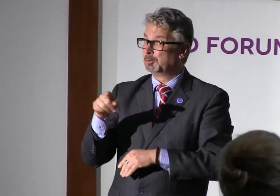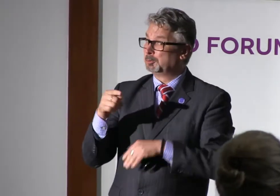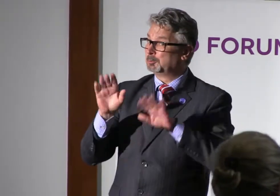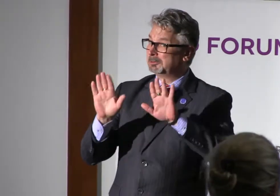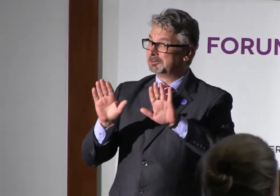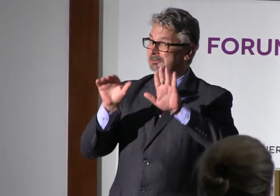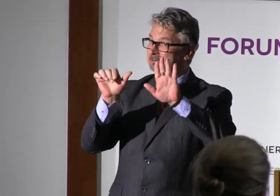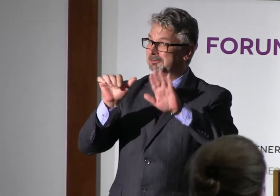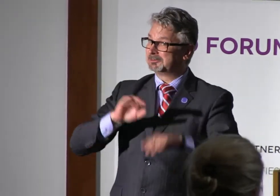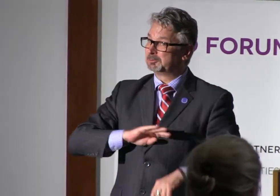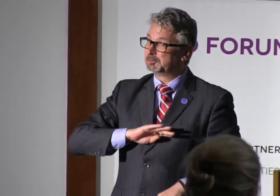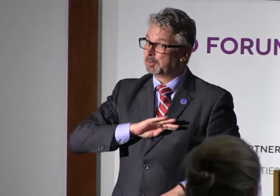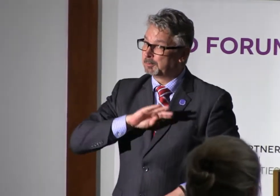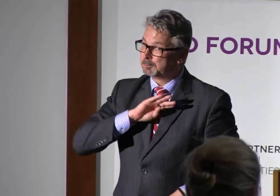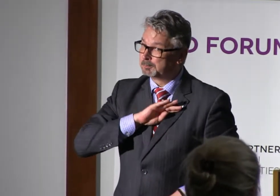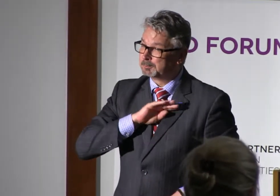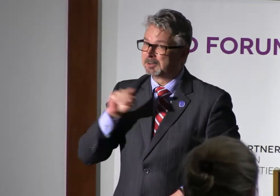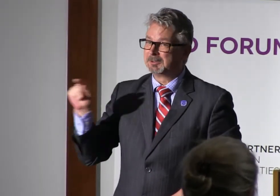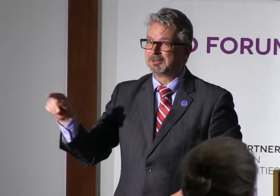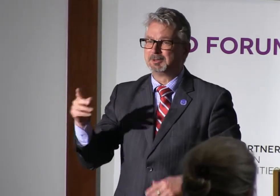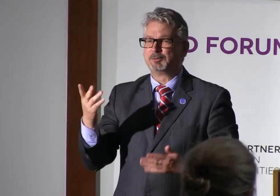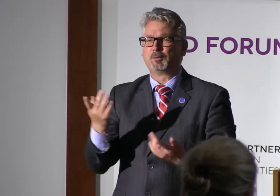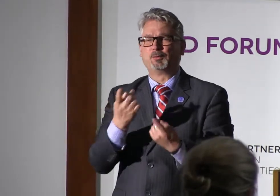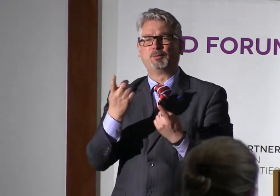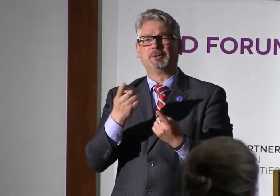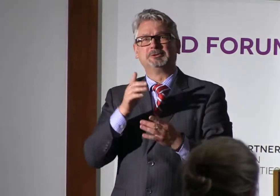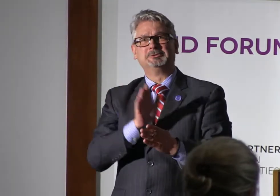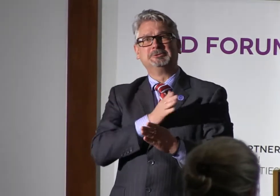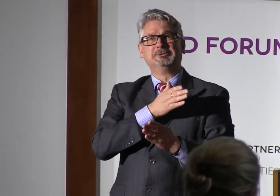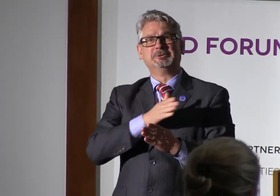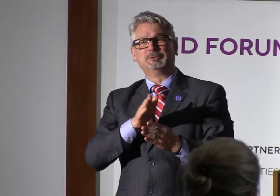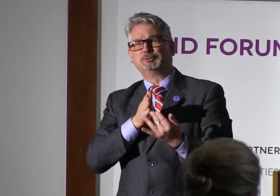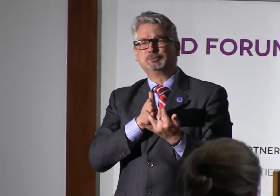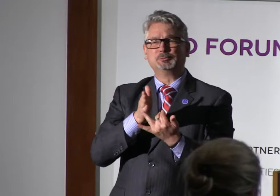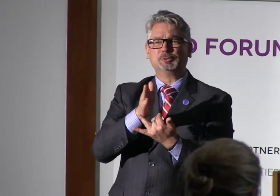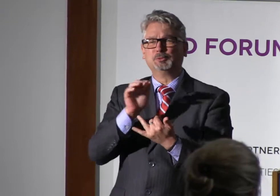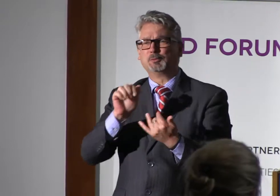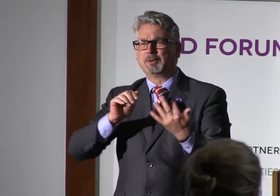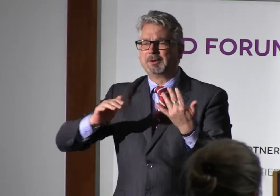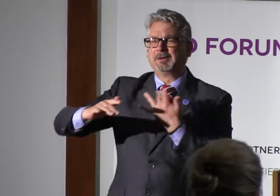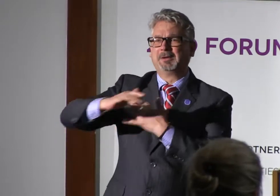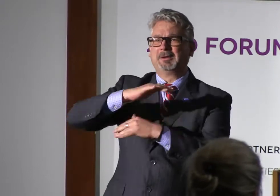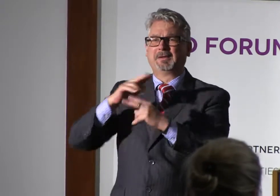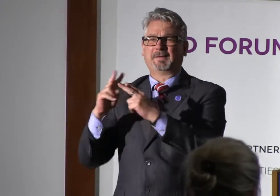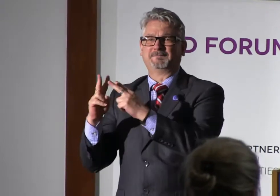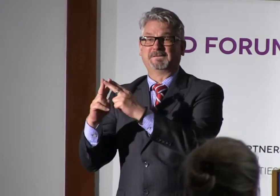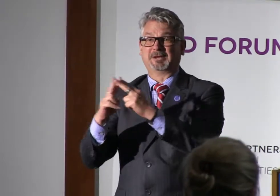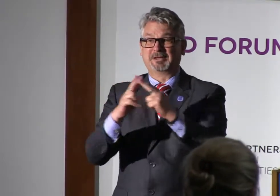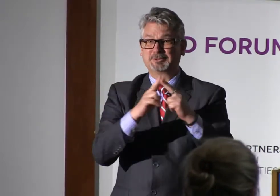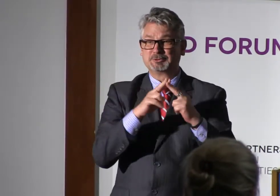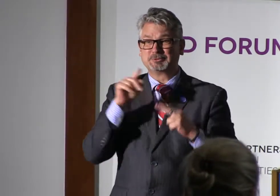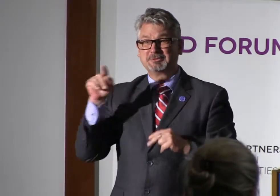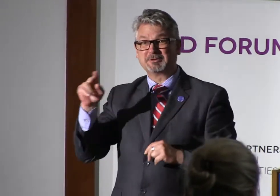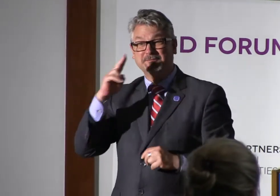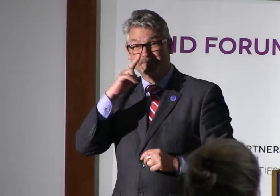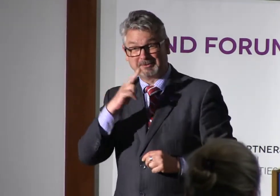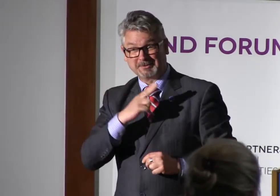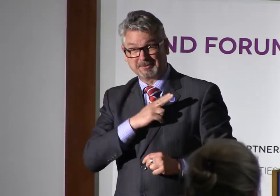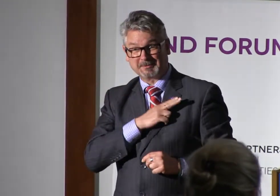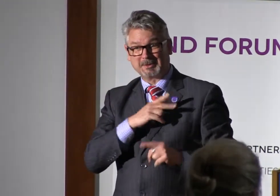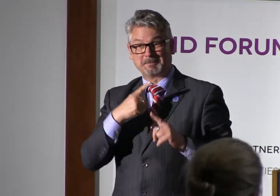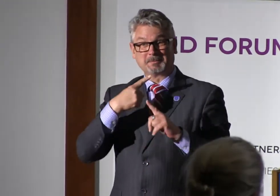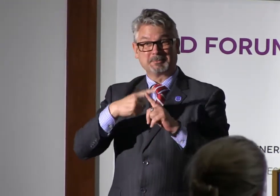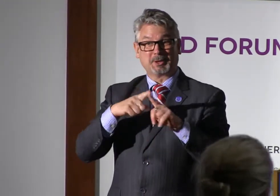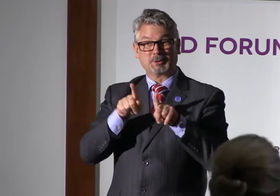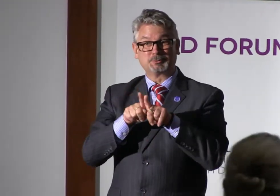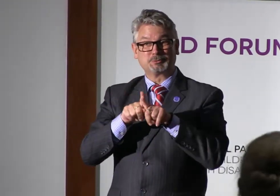Phuong An. She's a 16-year-old from Vietnam, and